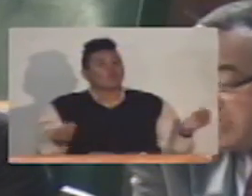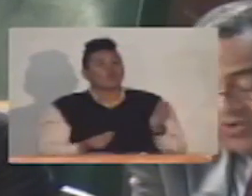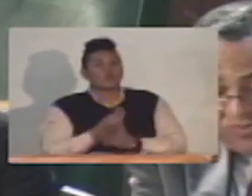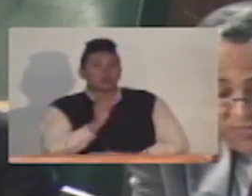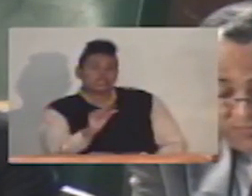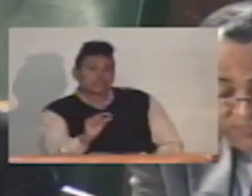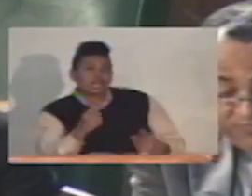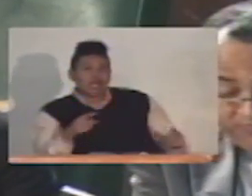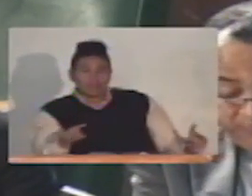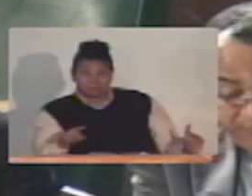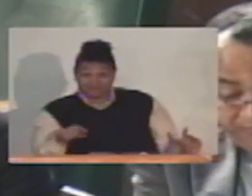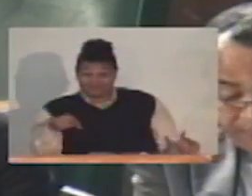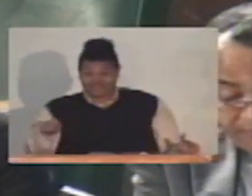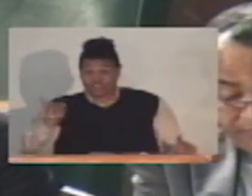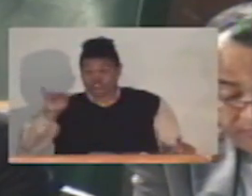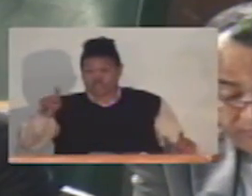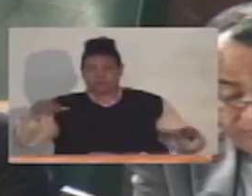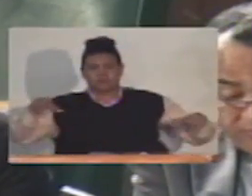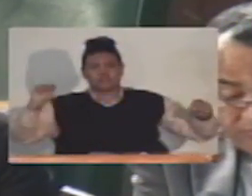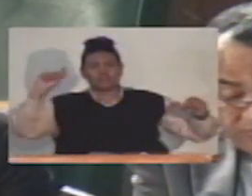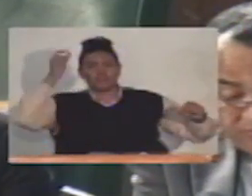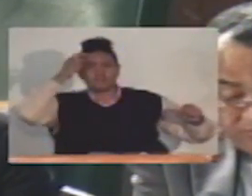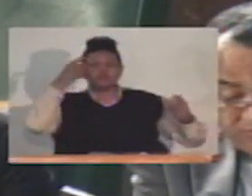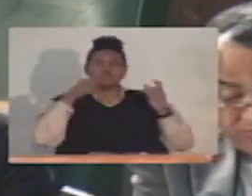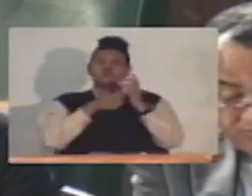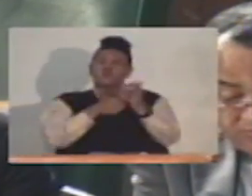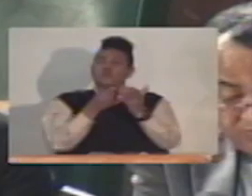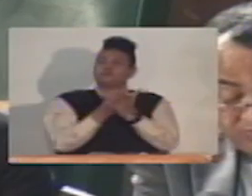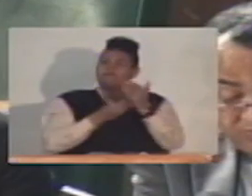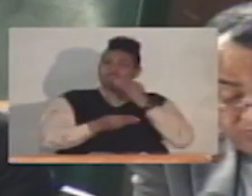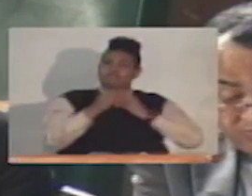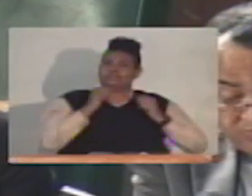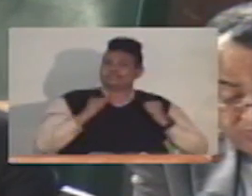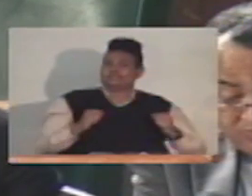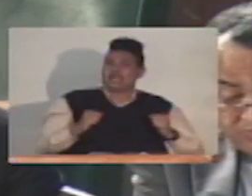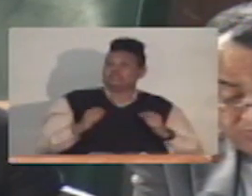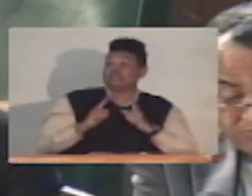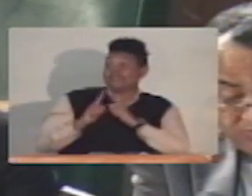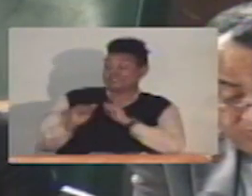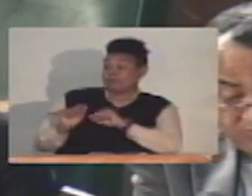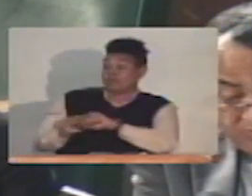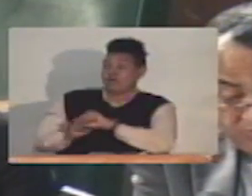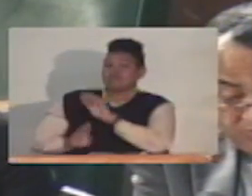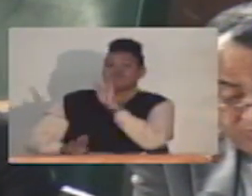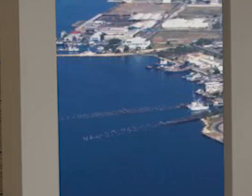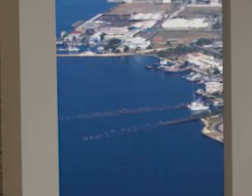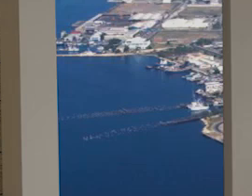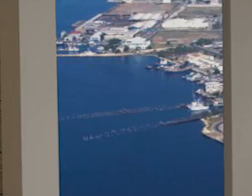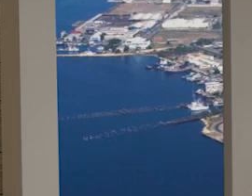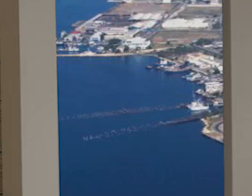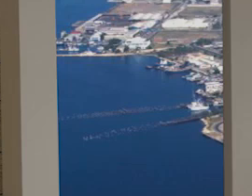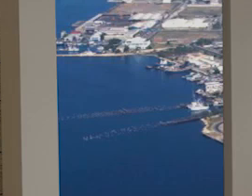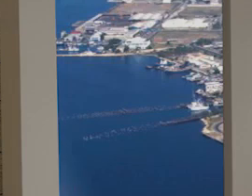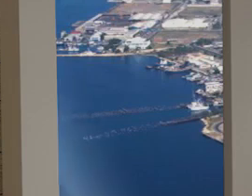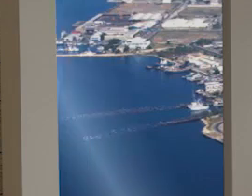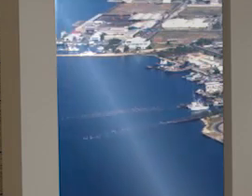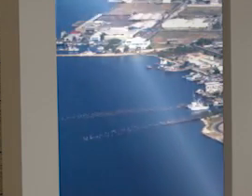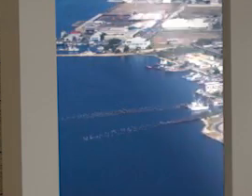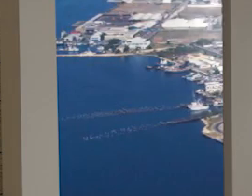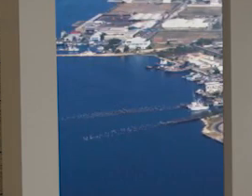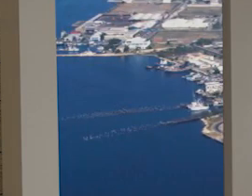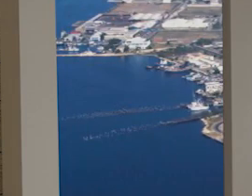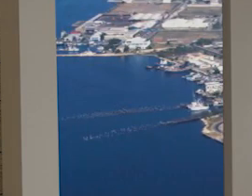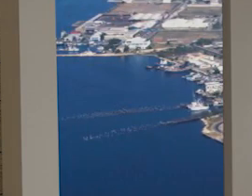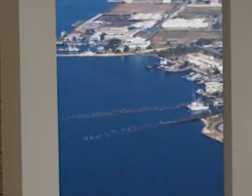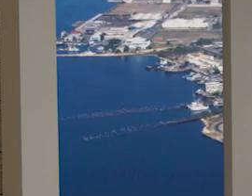This administration is exercising fiscal discipline but advancing the agenda of growth in the economy. This includes the